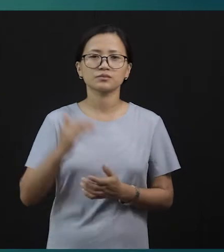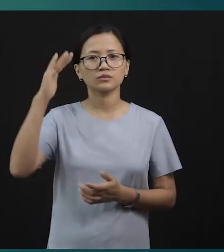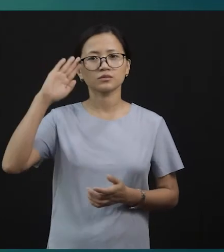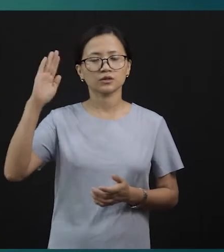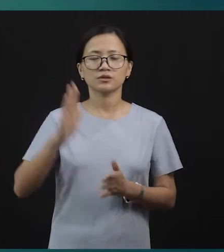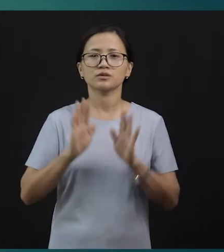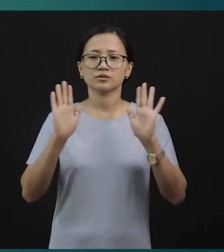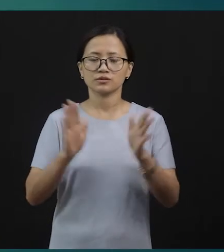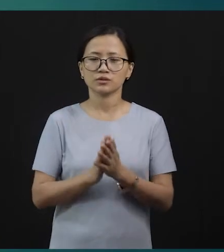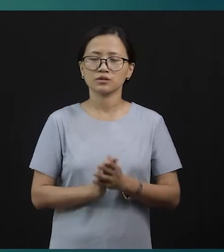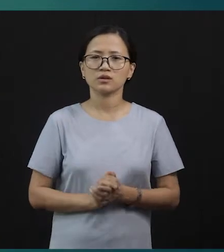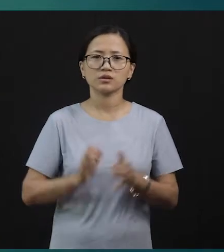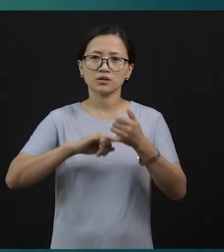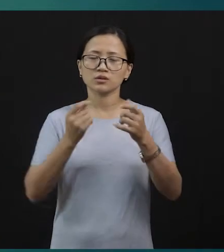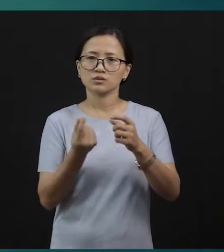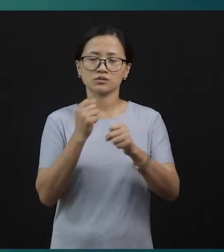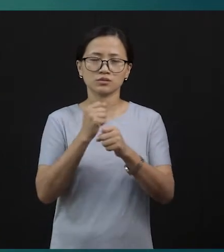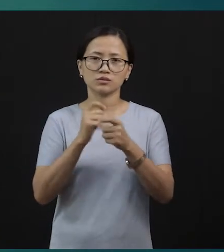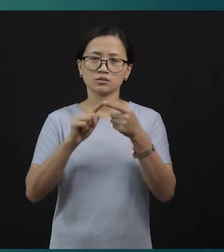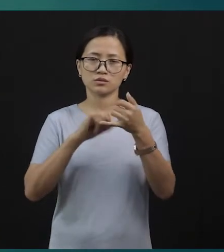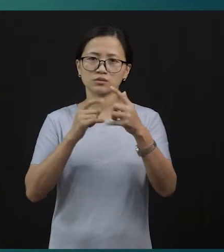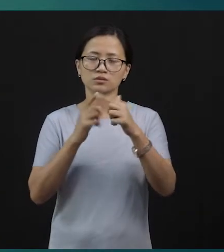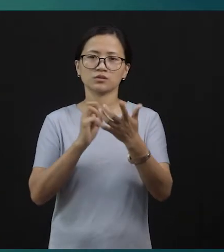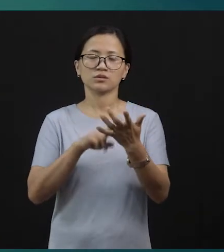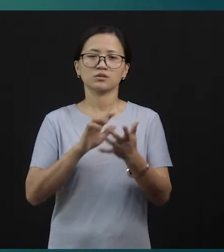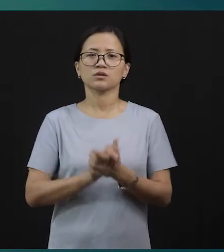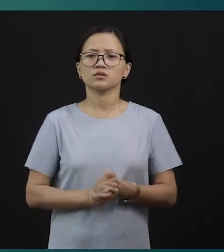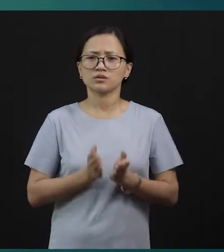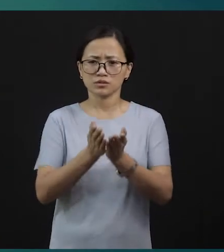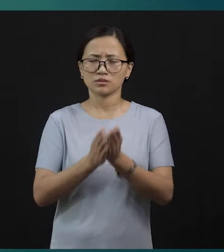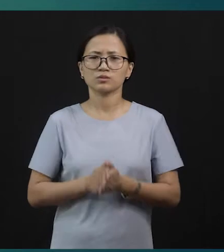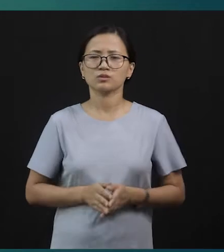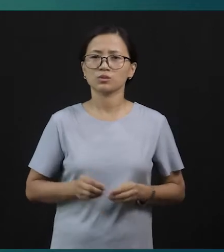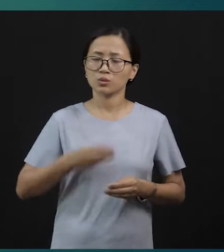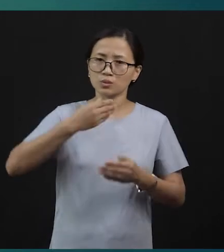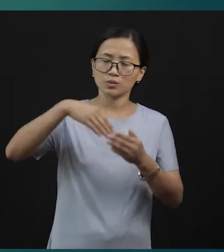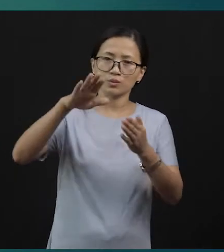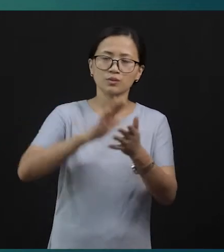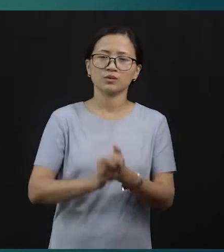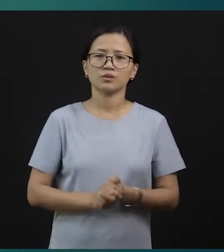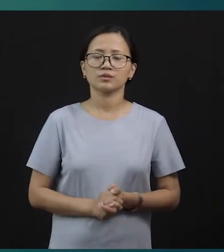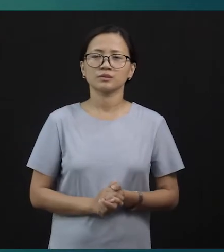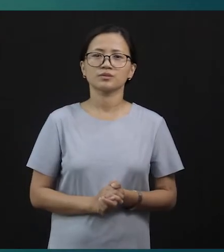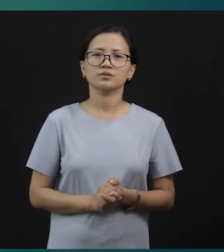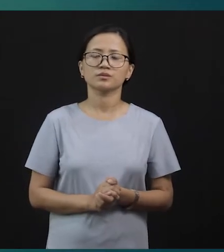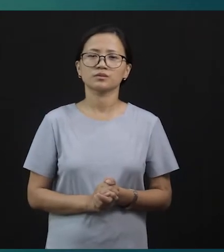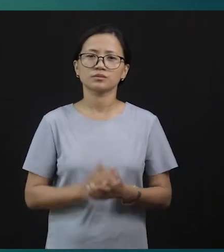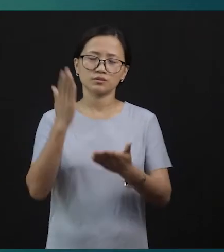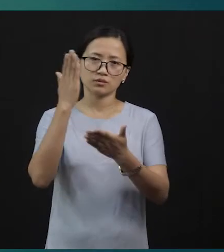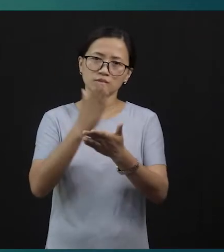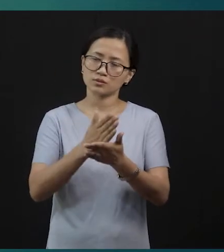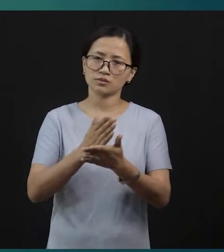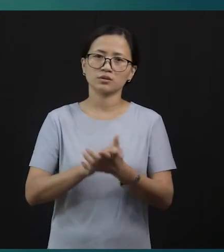the suggestions or the orders of the captain that a ship will sail. If the captain says that they have to do this, they have to